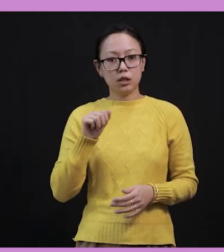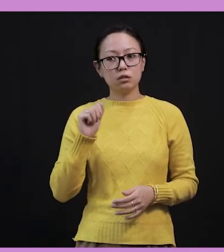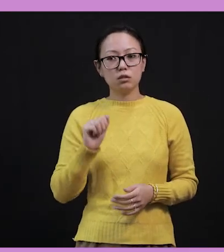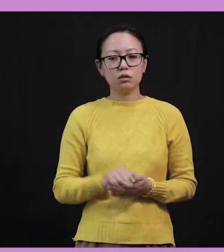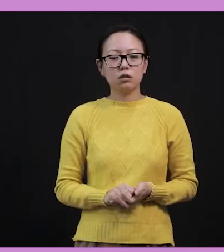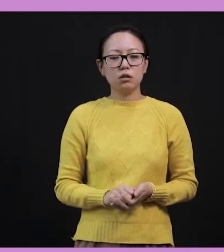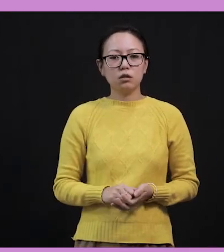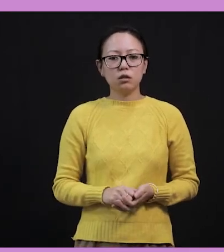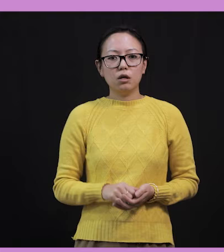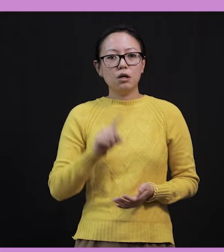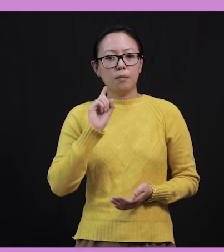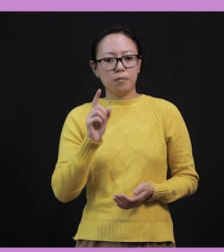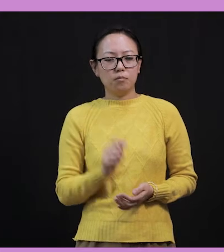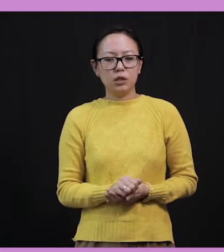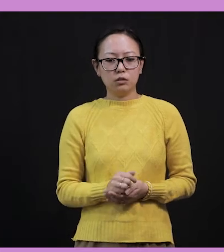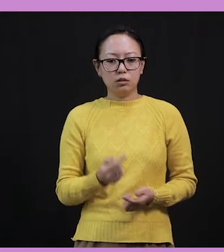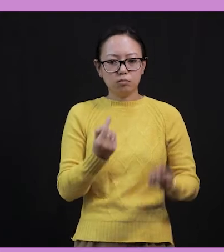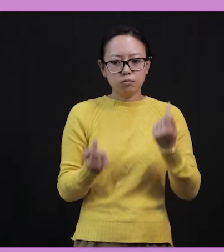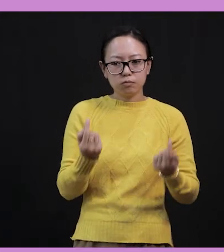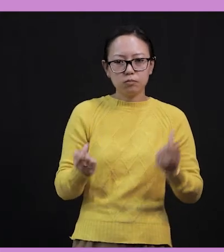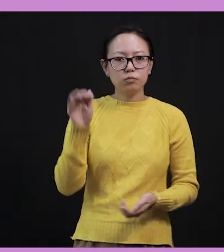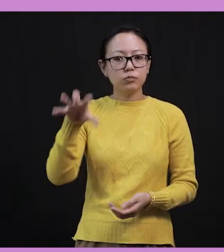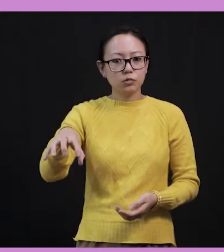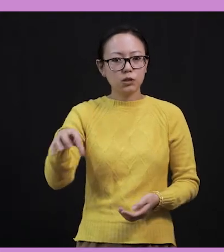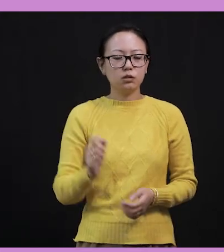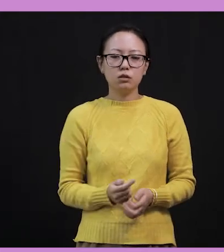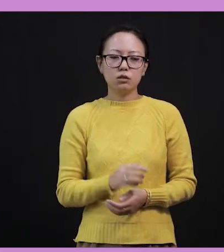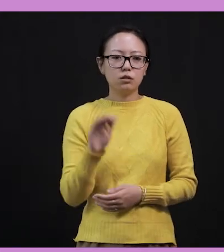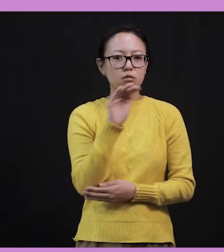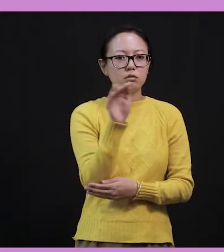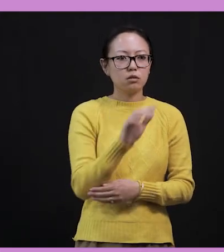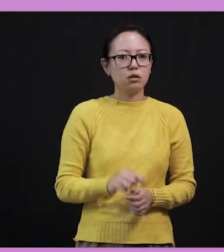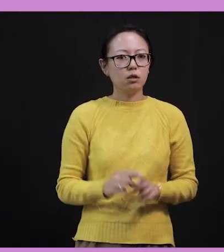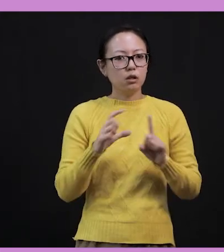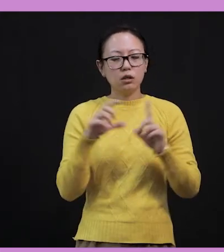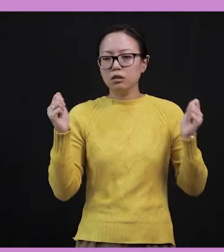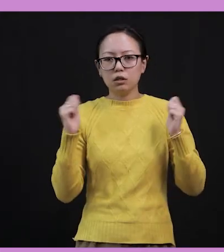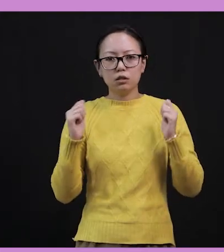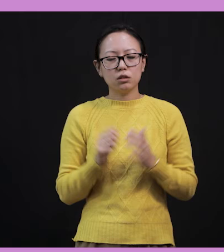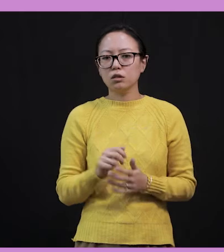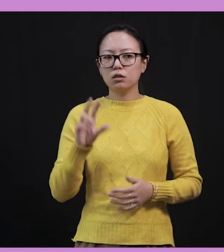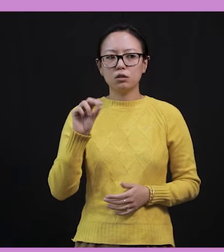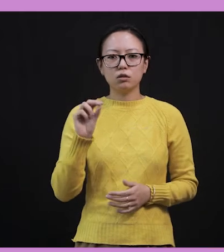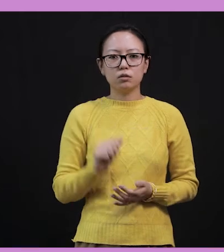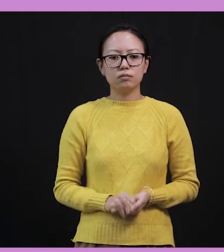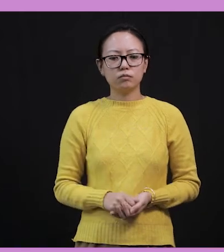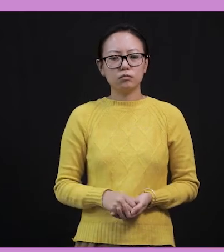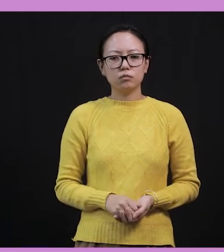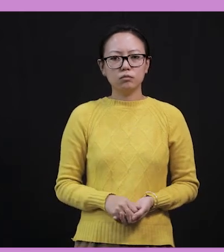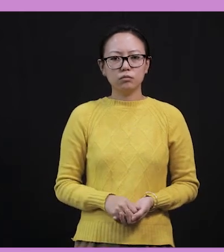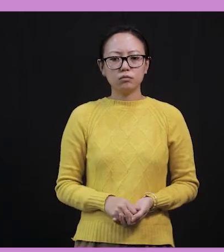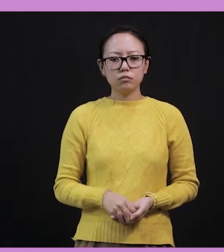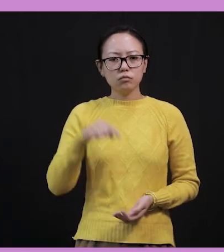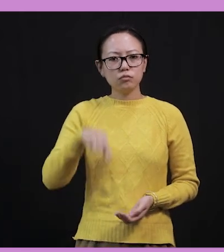of garden snake. So now I'm going to start with the following questions that